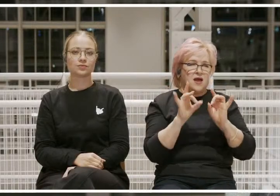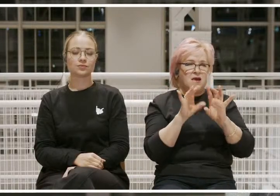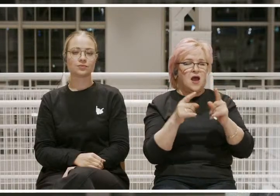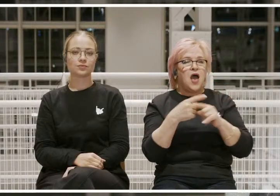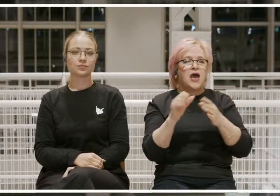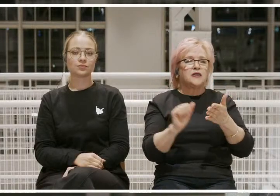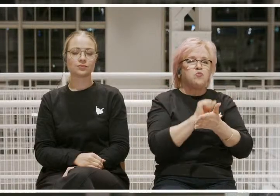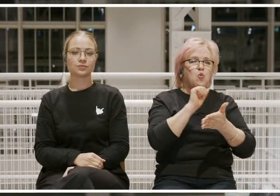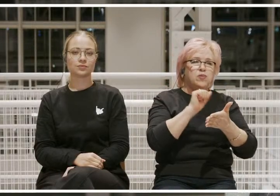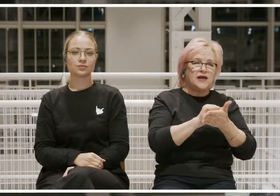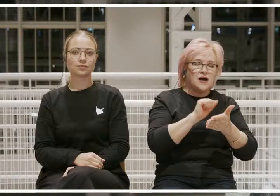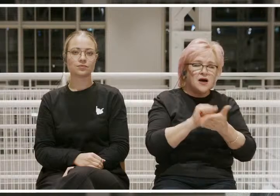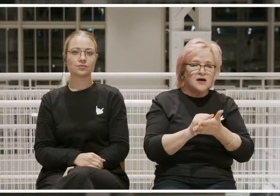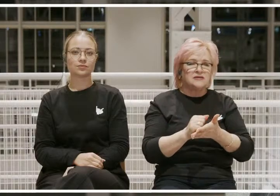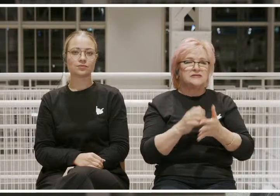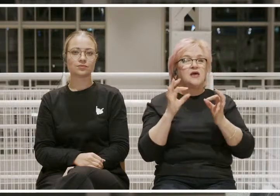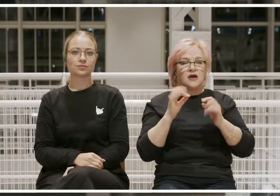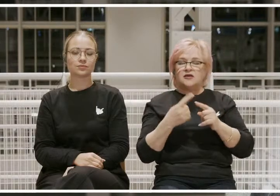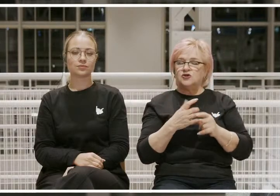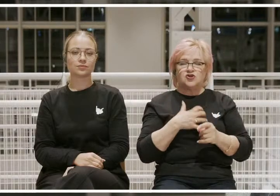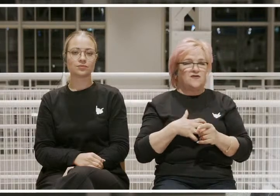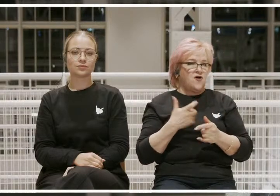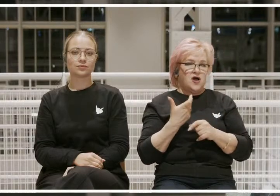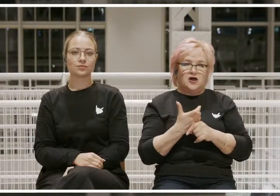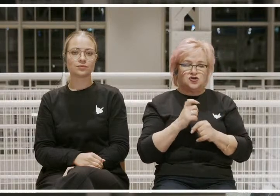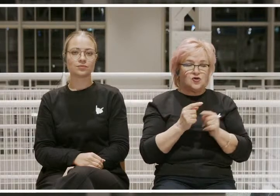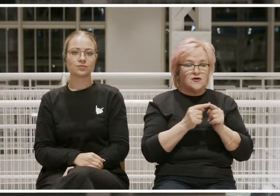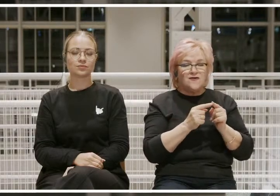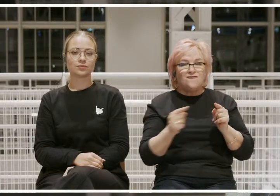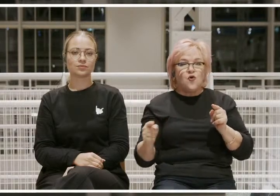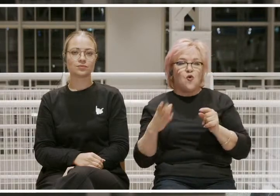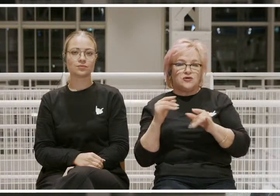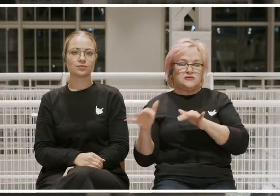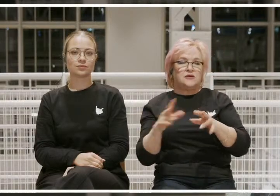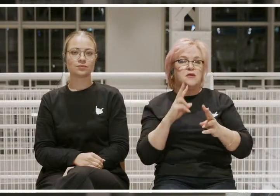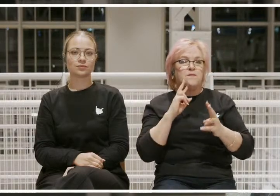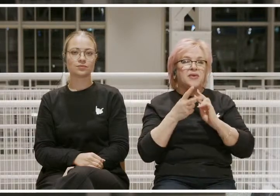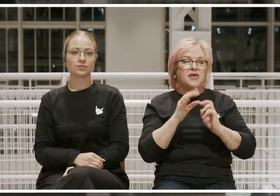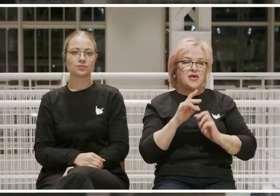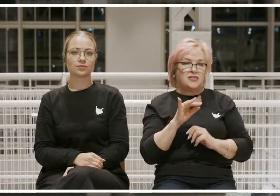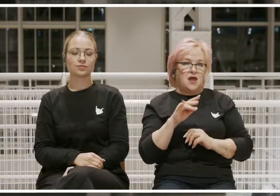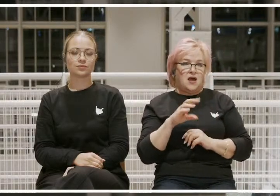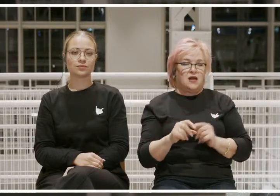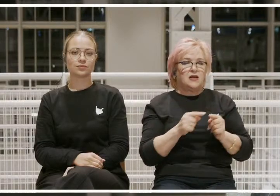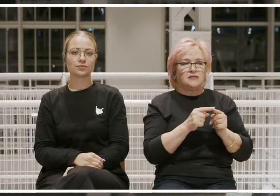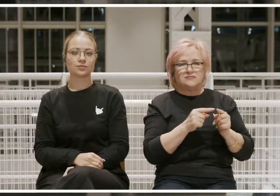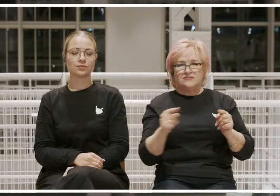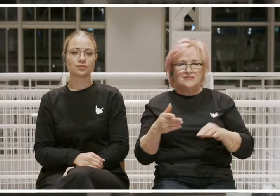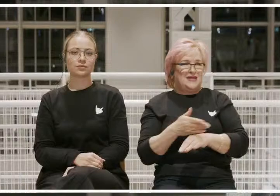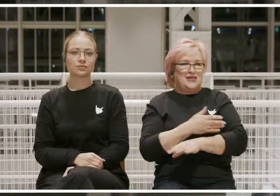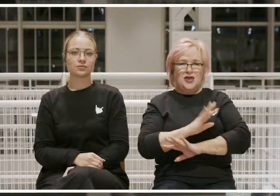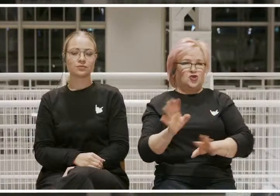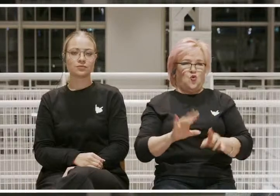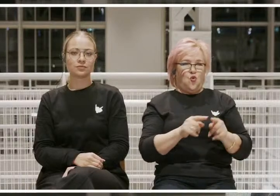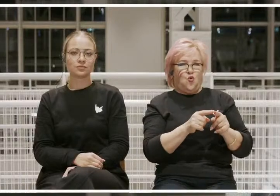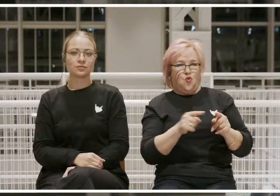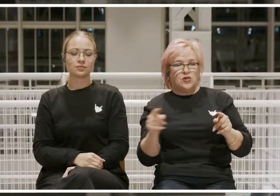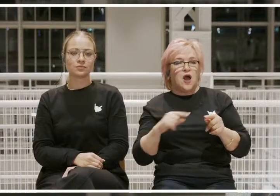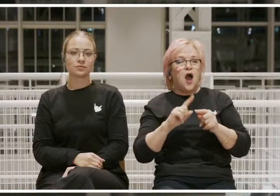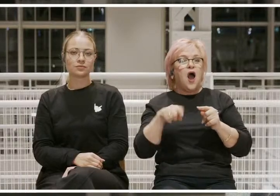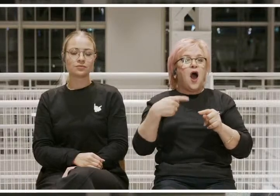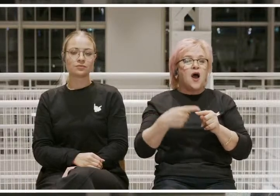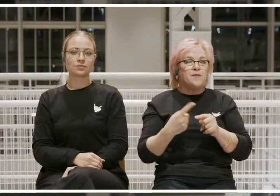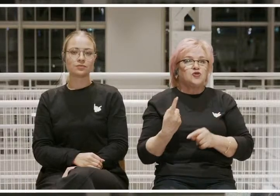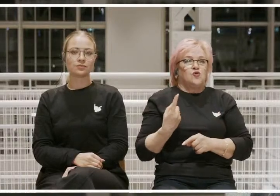during, you know, Biennale is a thing that happens for a short amount of time, and then for 2 years you wait for it to happen again,